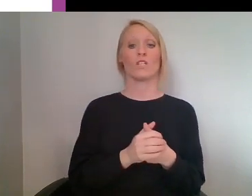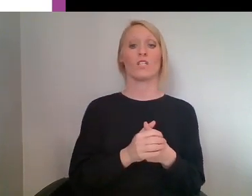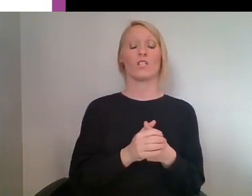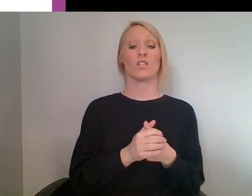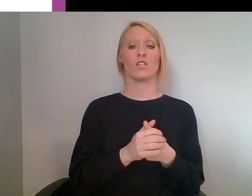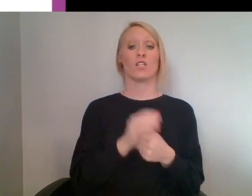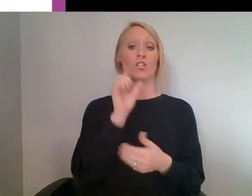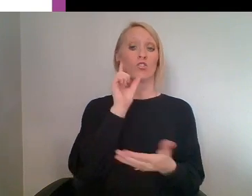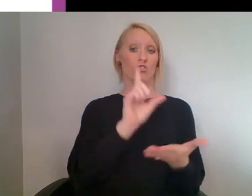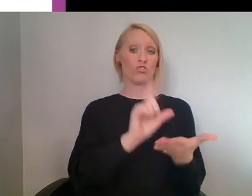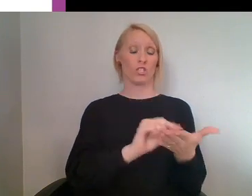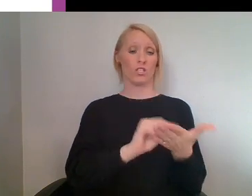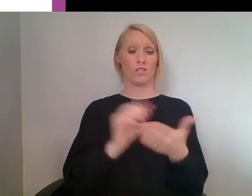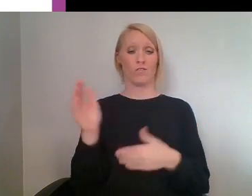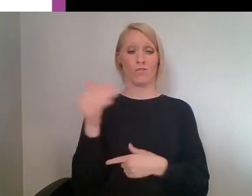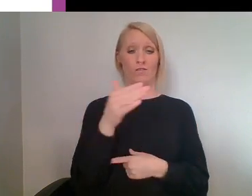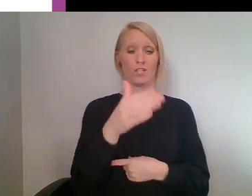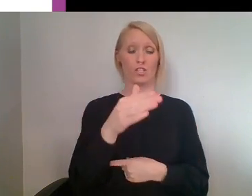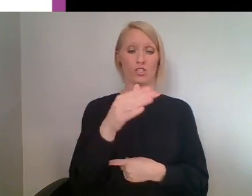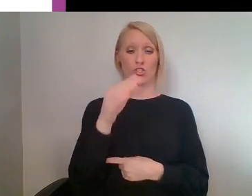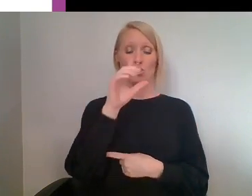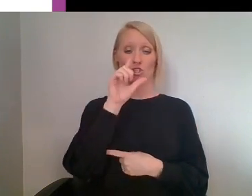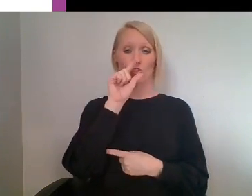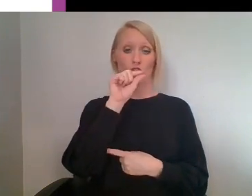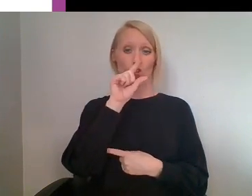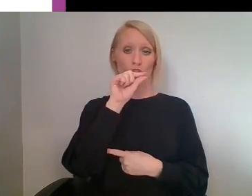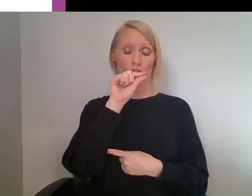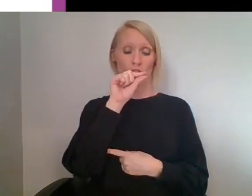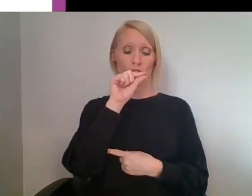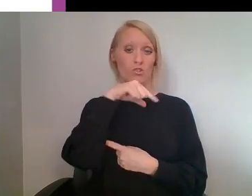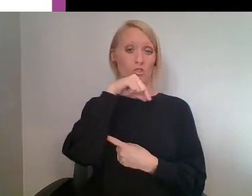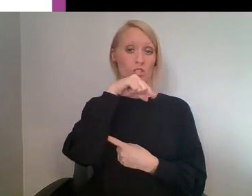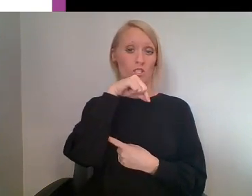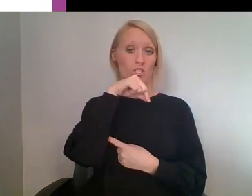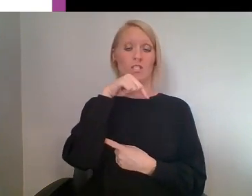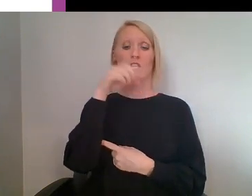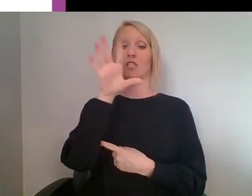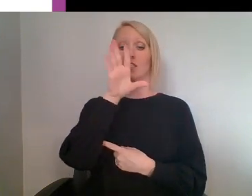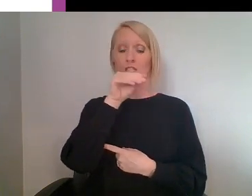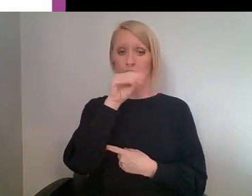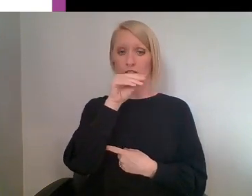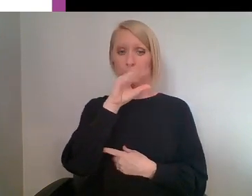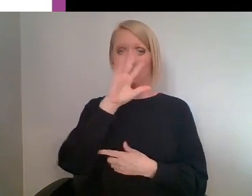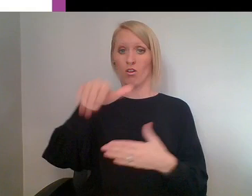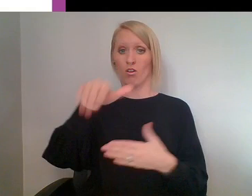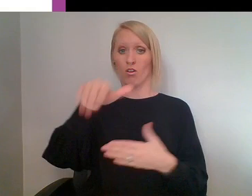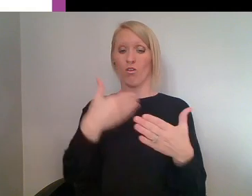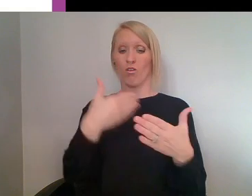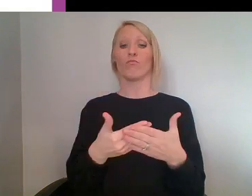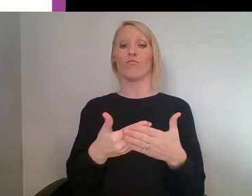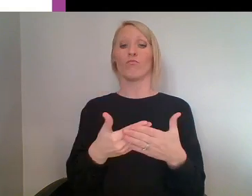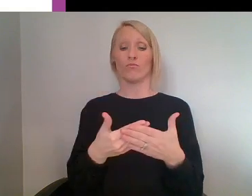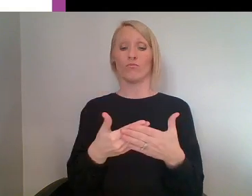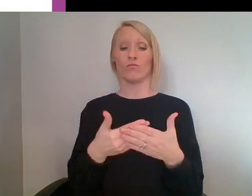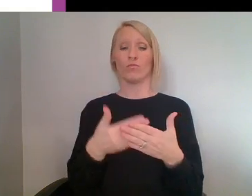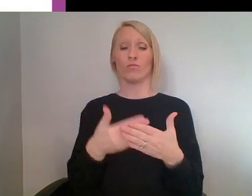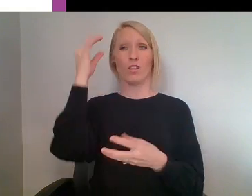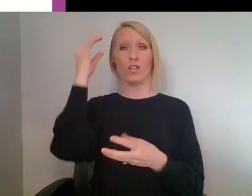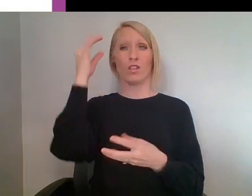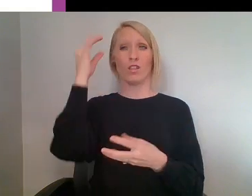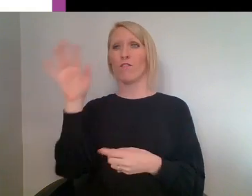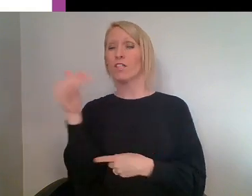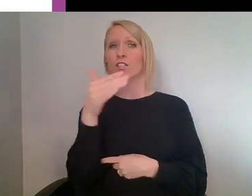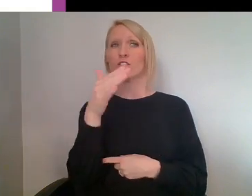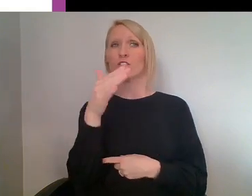like our poultry are considered secondary consumers. Think about a fish, either in a lake, in a river, in an